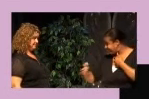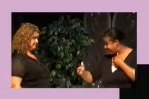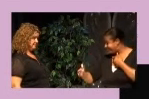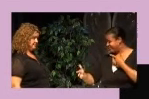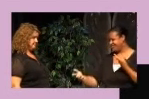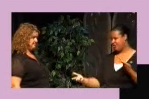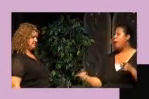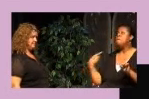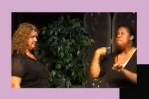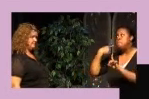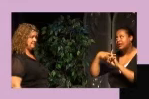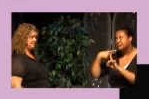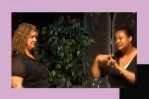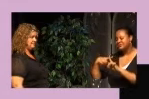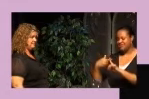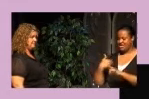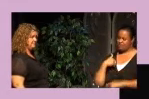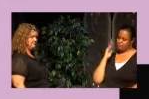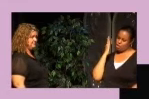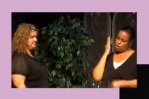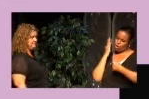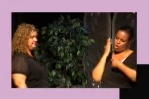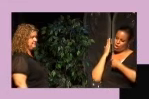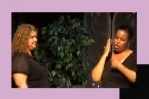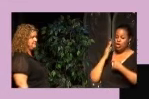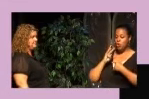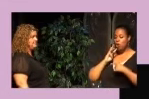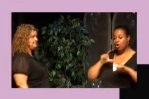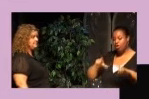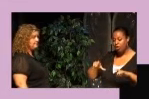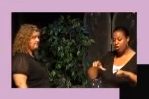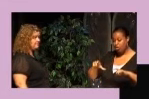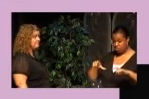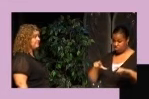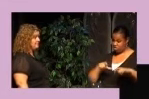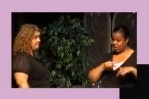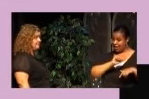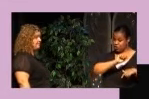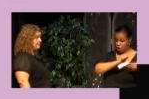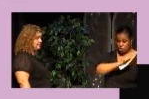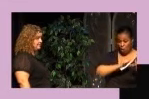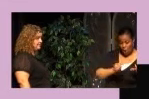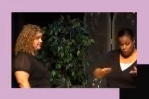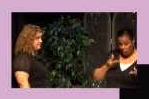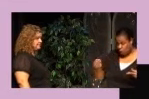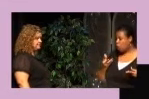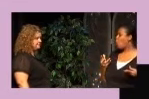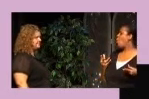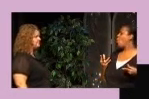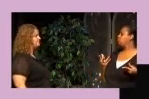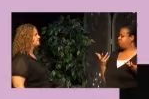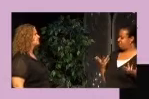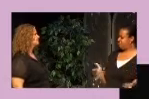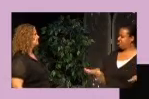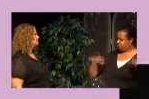A mirror which has confirmed everything my Azor and the puddle have told me. So, beat that!